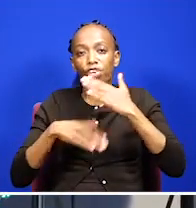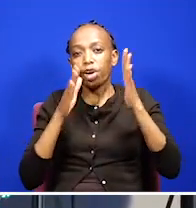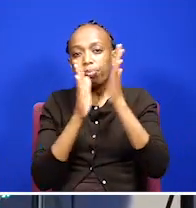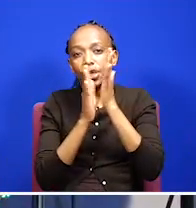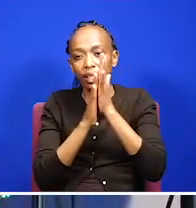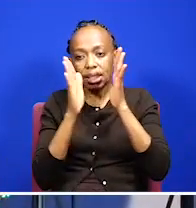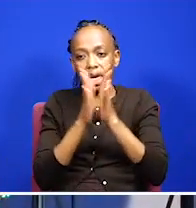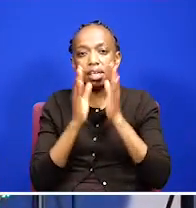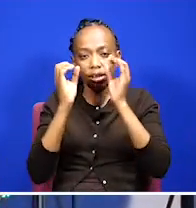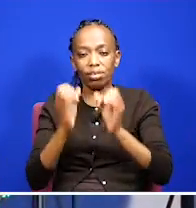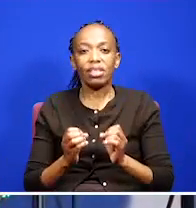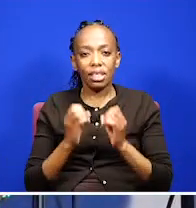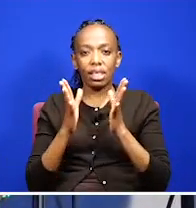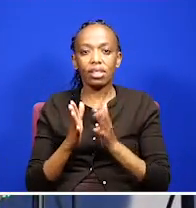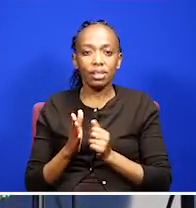Hallelujah.